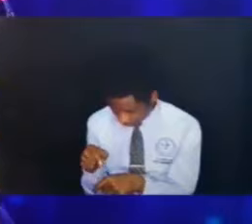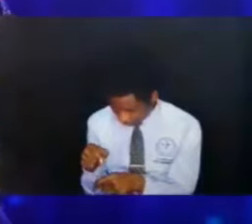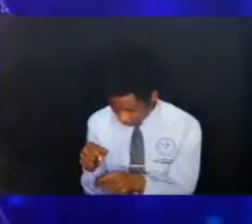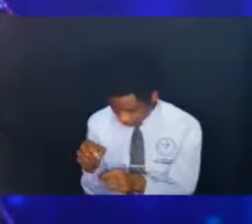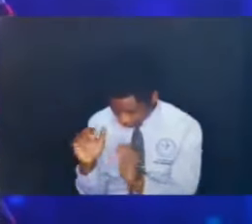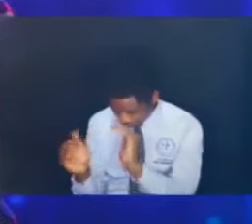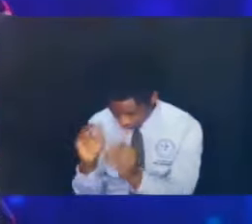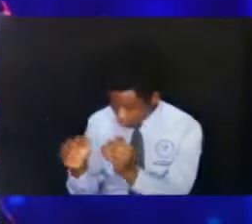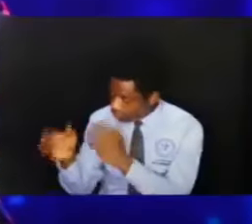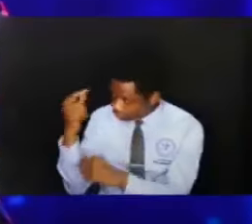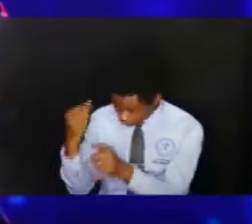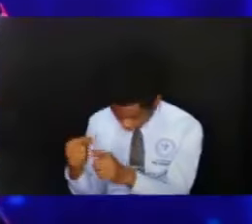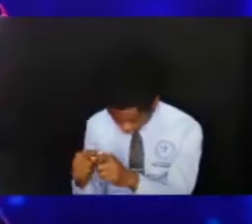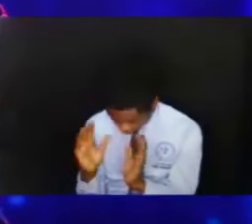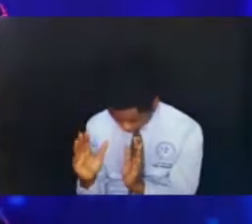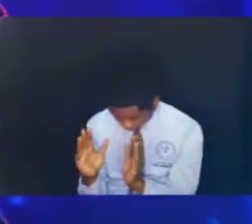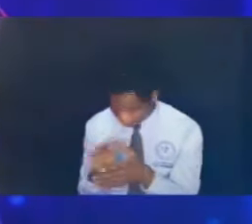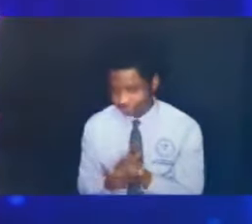Because